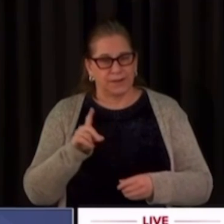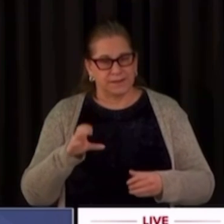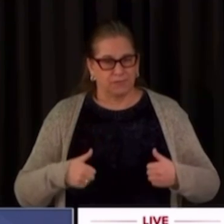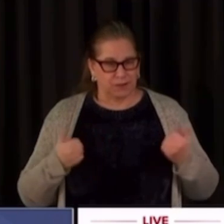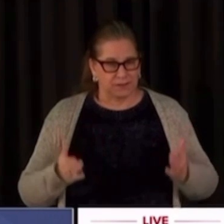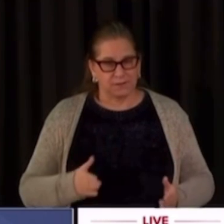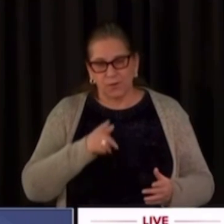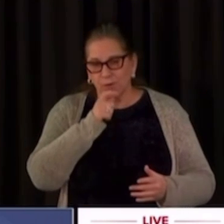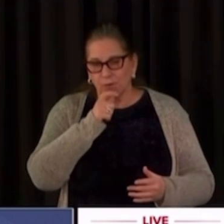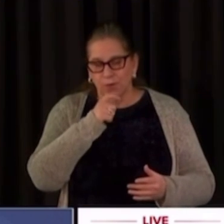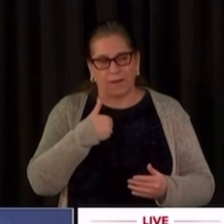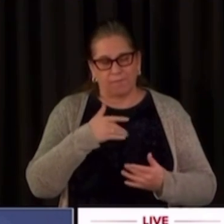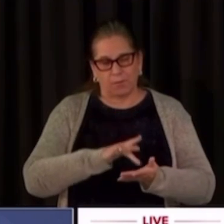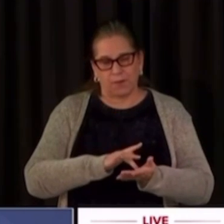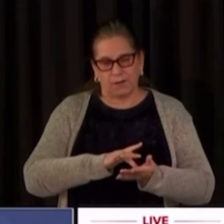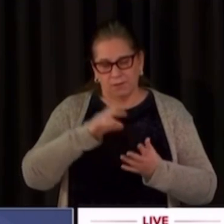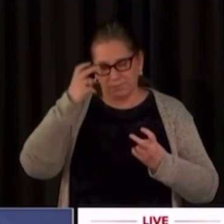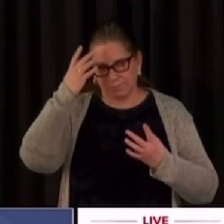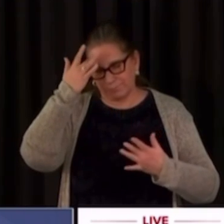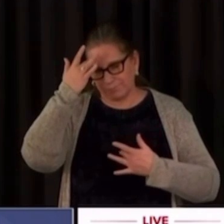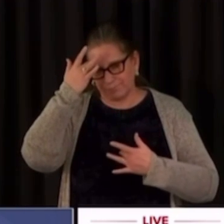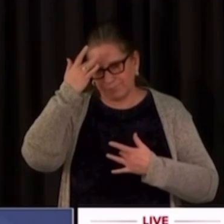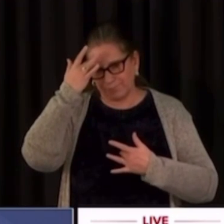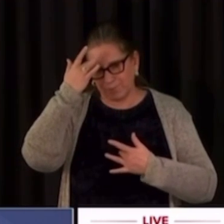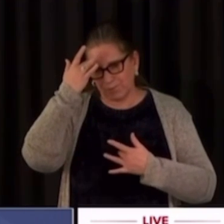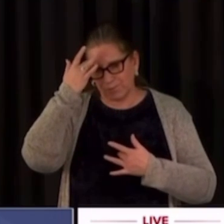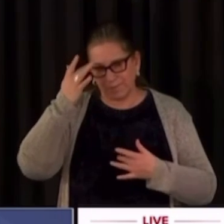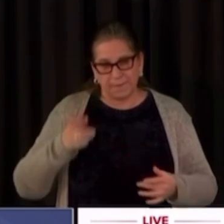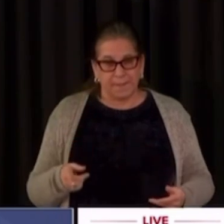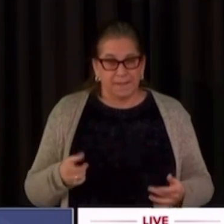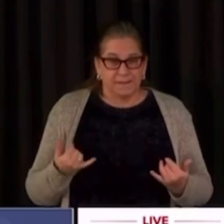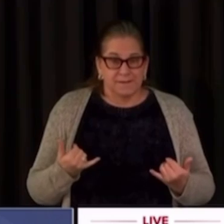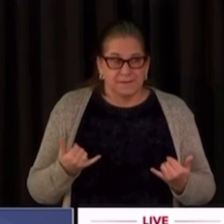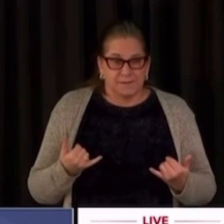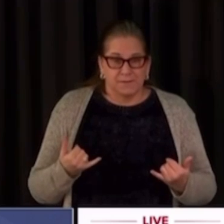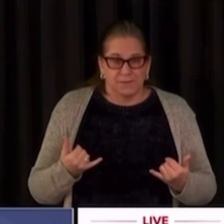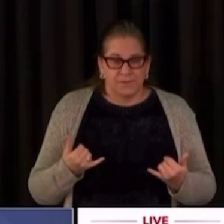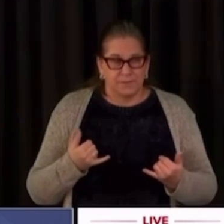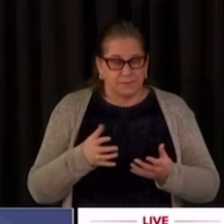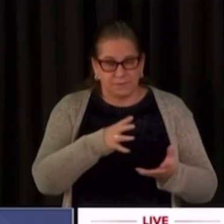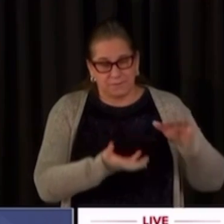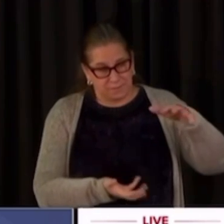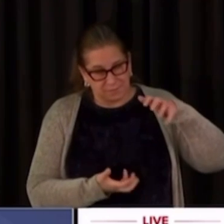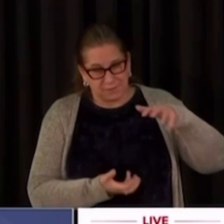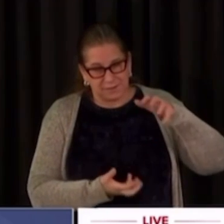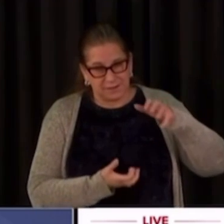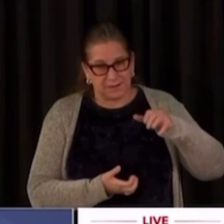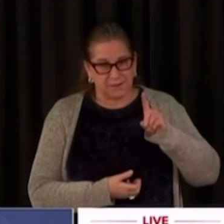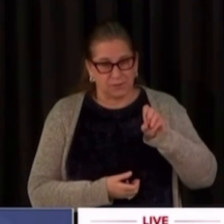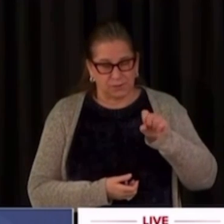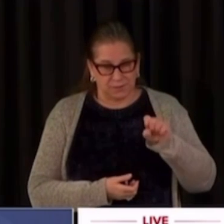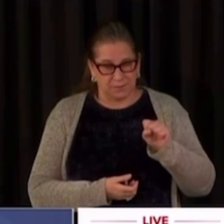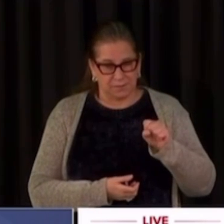conditions. Depending on the current rate, based on the current rate at which we are receiving vaccines, we do not believe